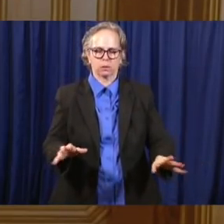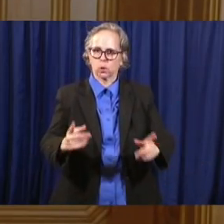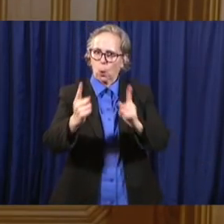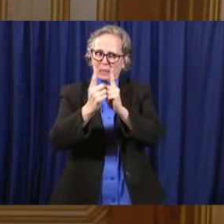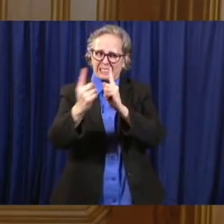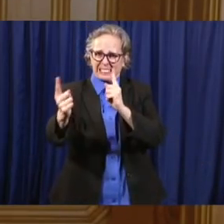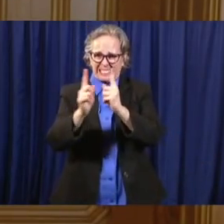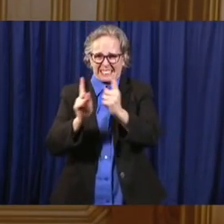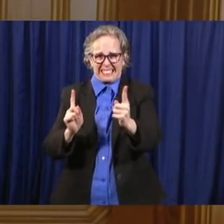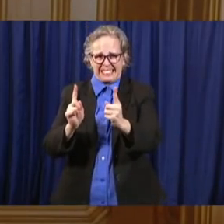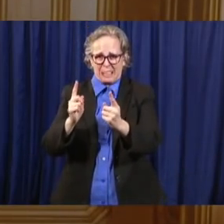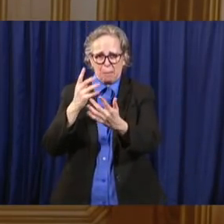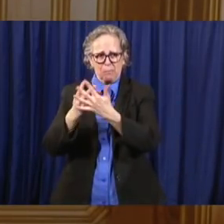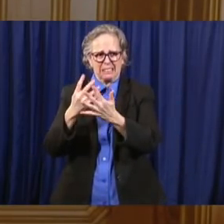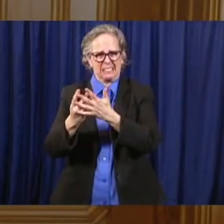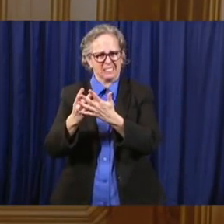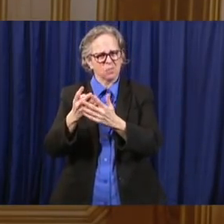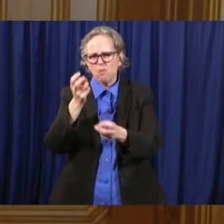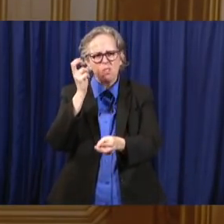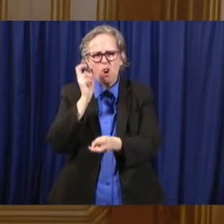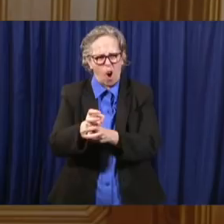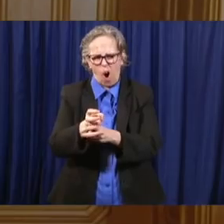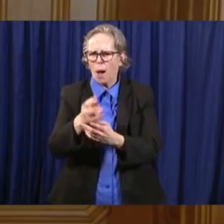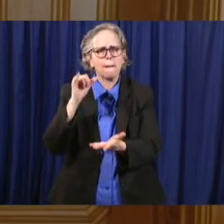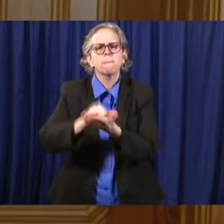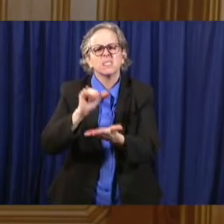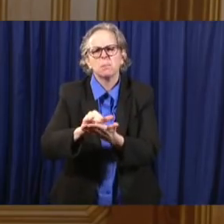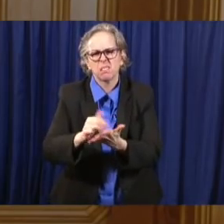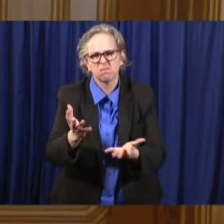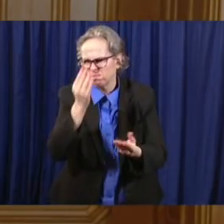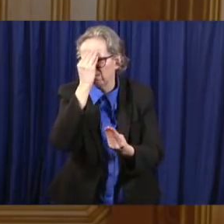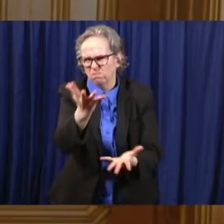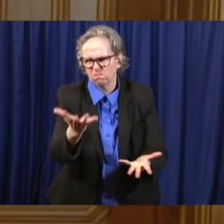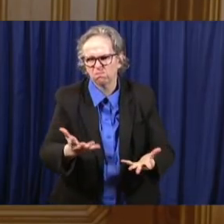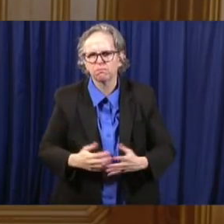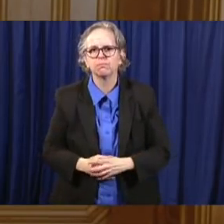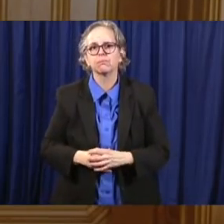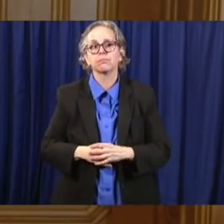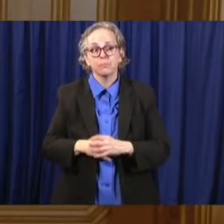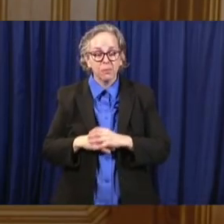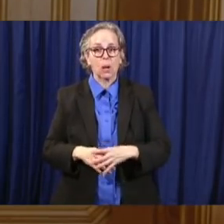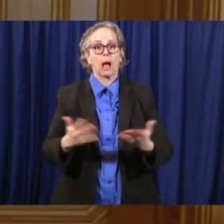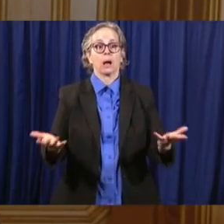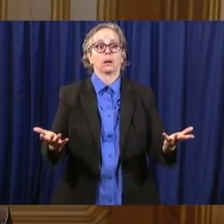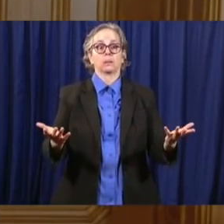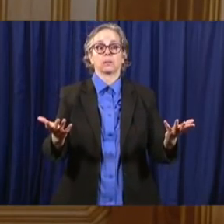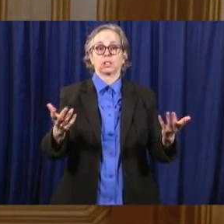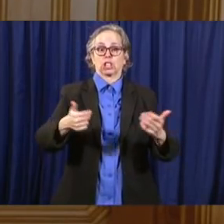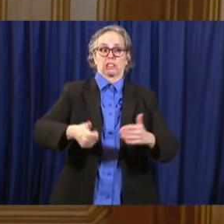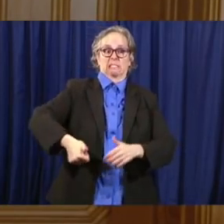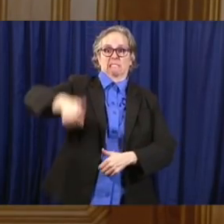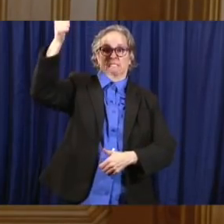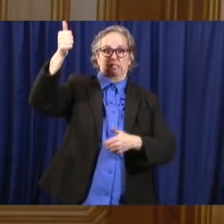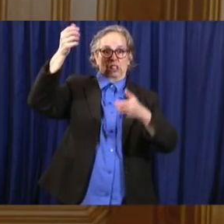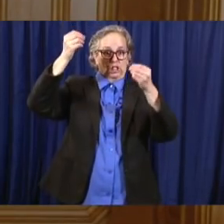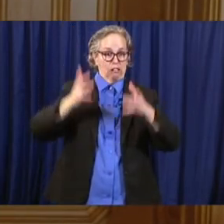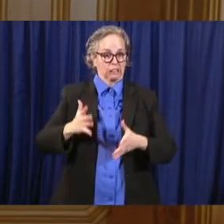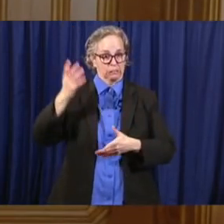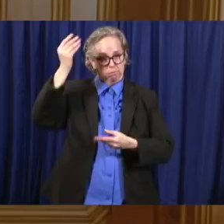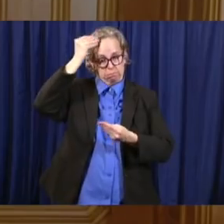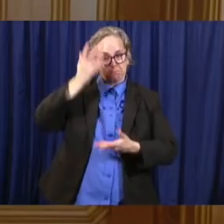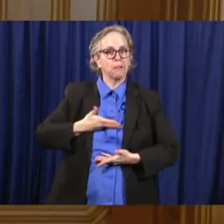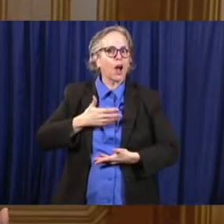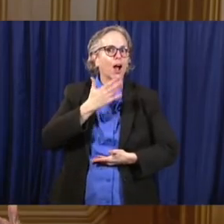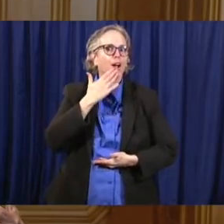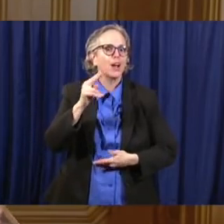Now, I do want to share some good news that the director shared with me. The intake coming into the prison,